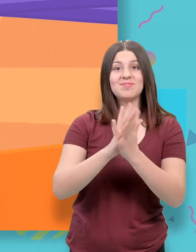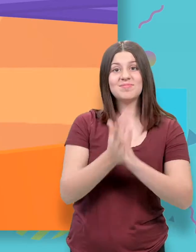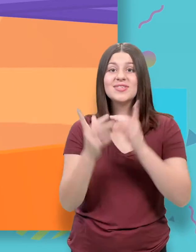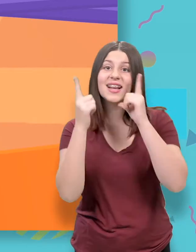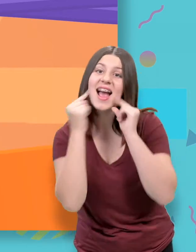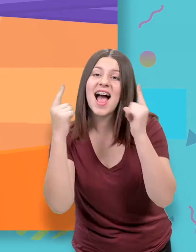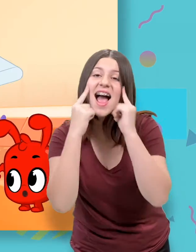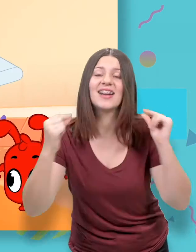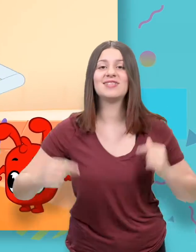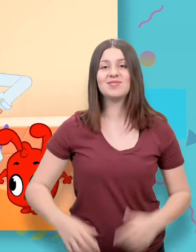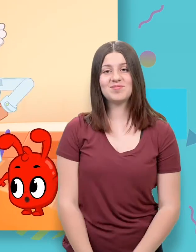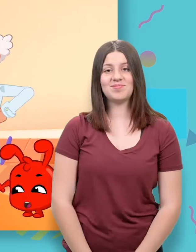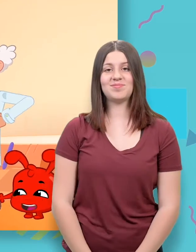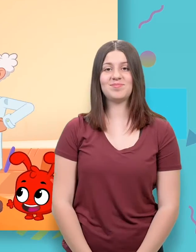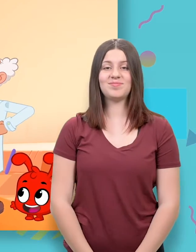I'm the cat!